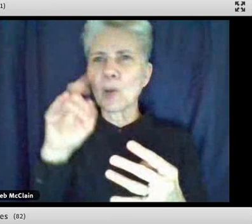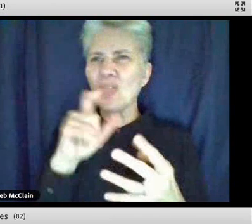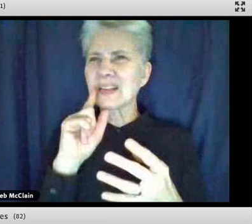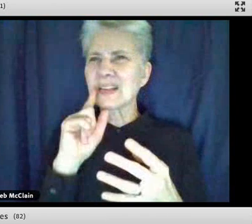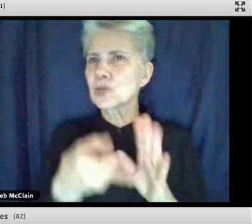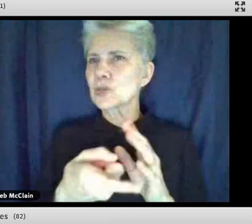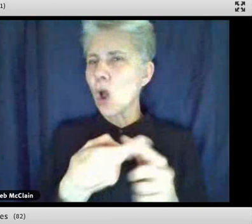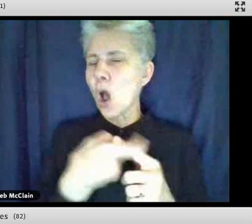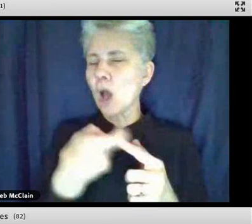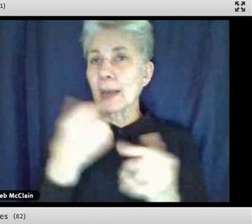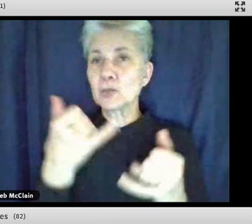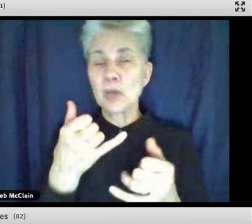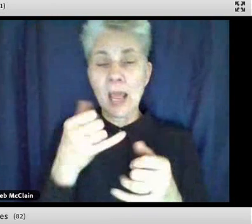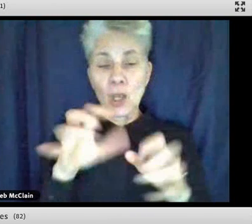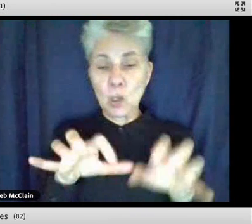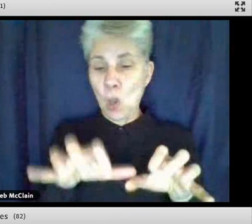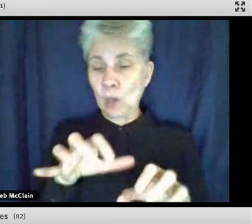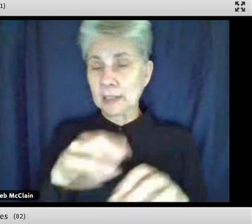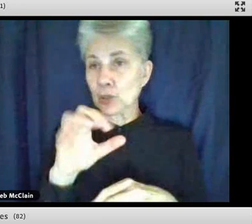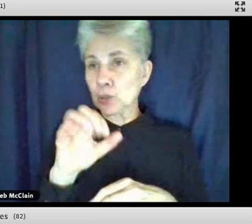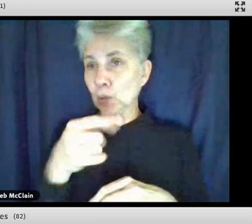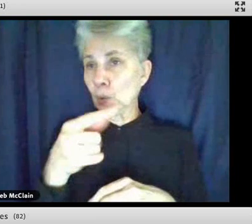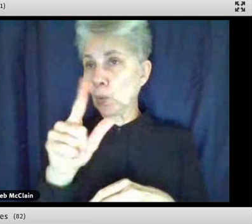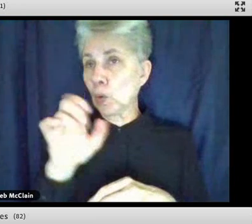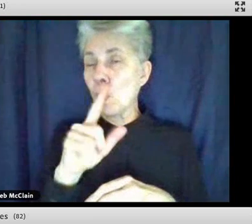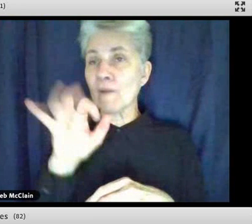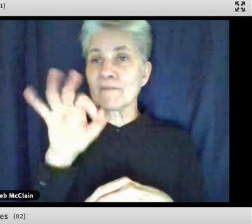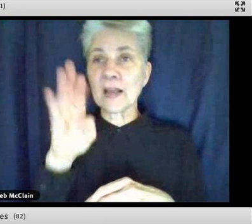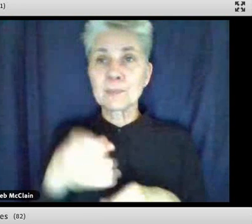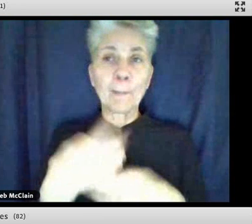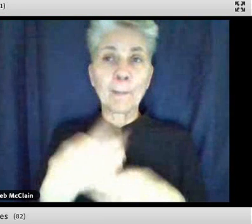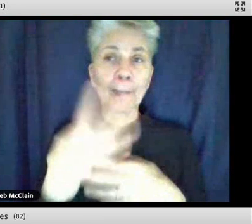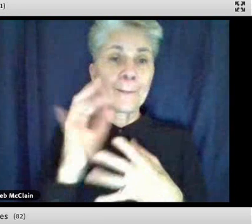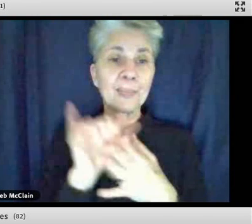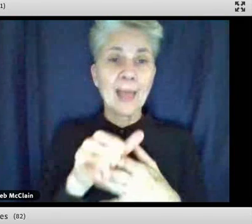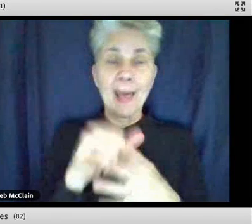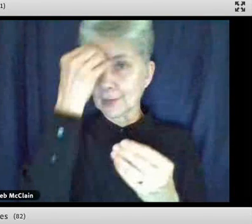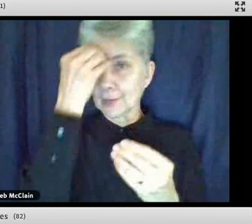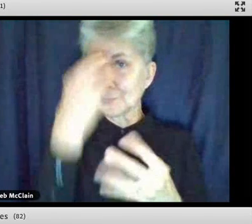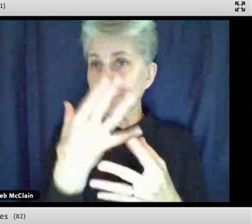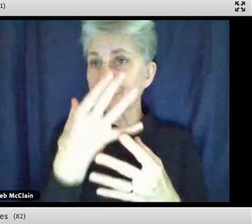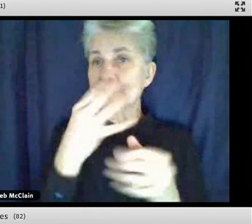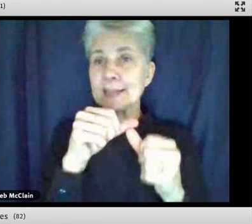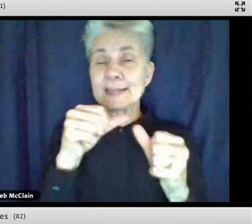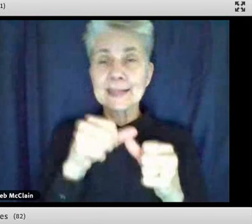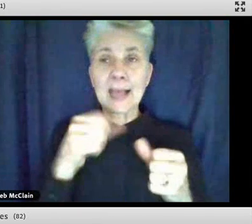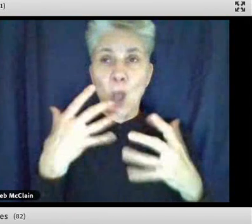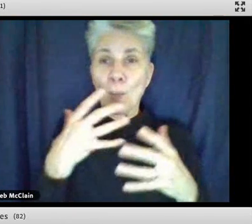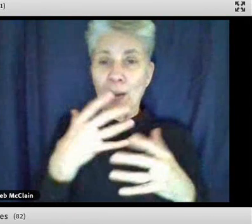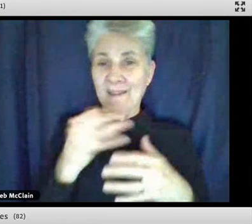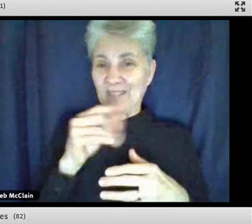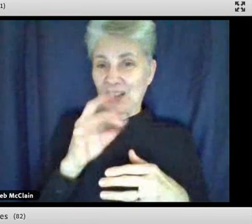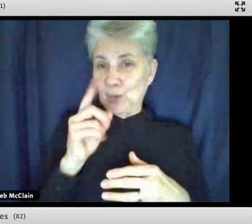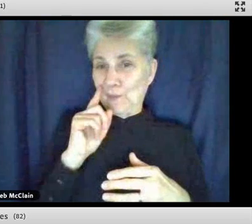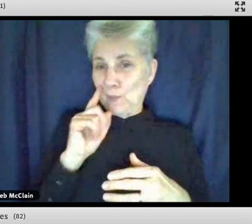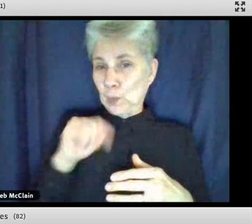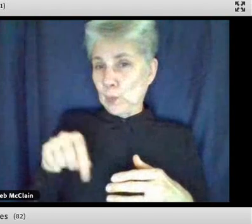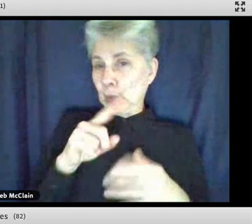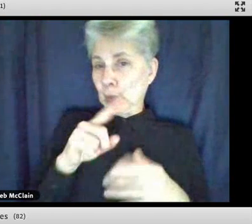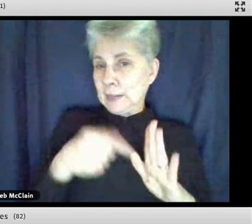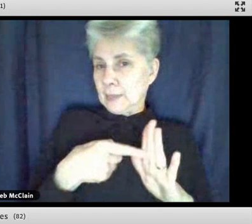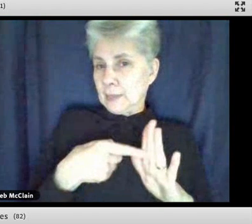that when you log into Google or you go to Facebook, the news and the sites are filtered for you. And so sometimes we have